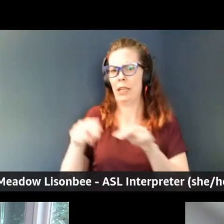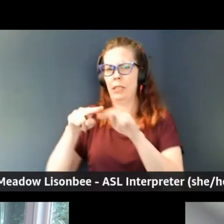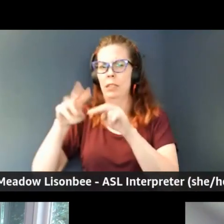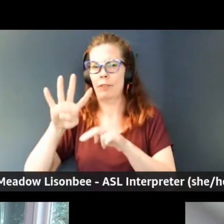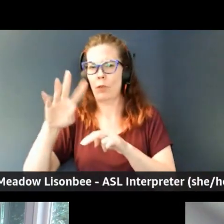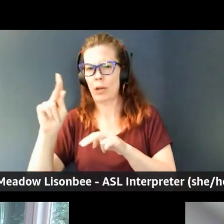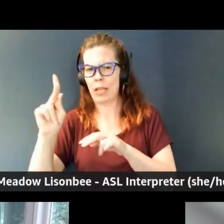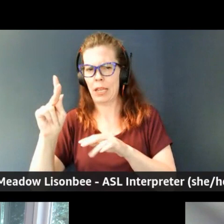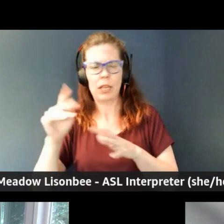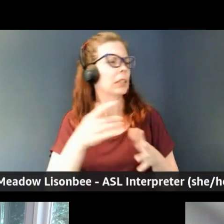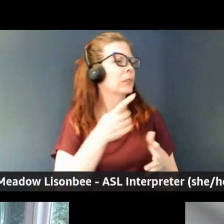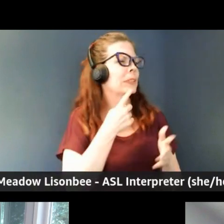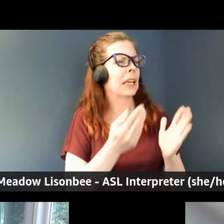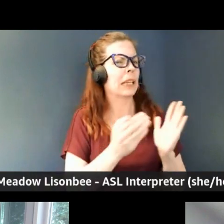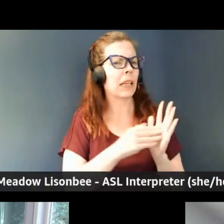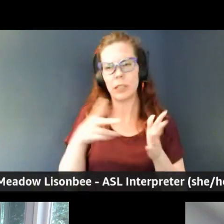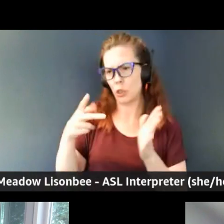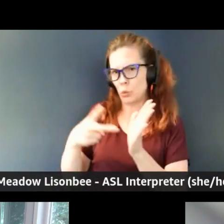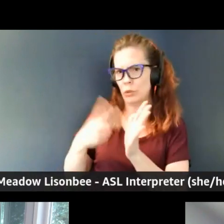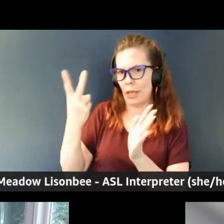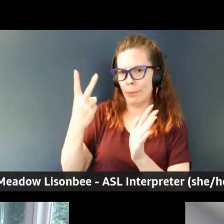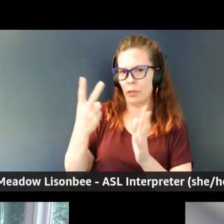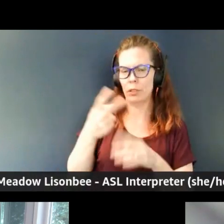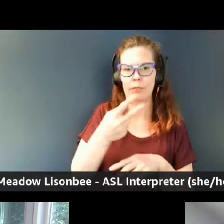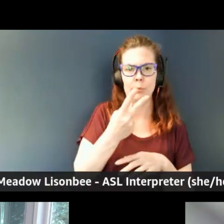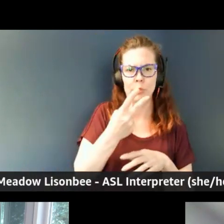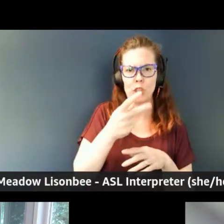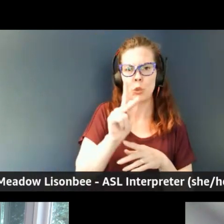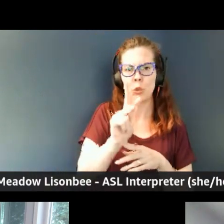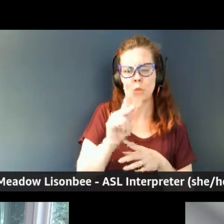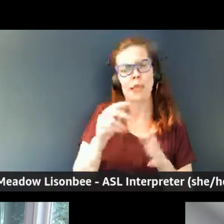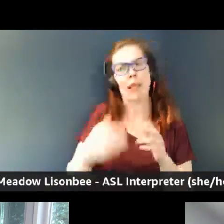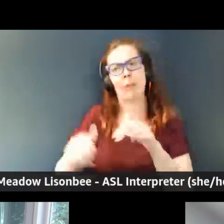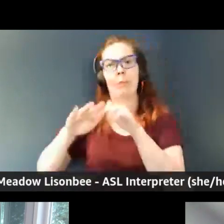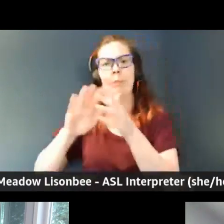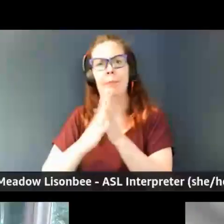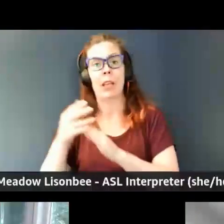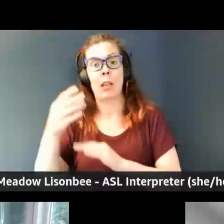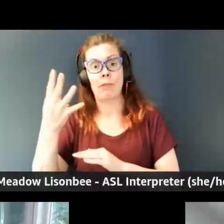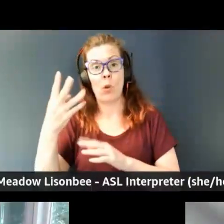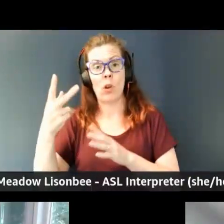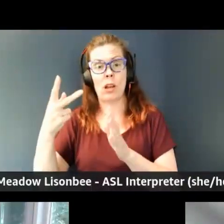What's that? I said you double from 2K now to 4K, correct? Right. Yeah.